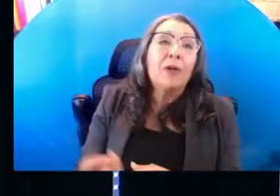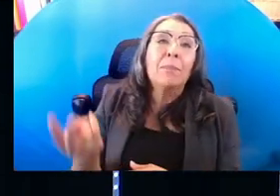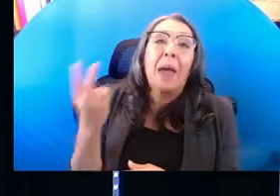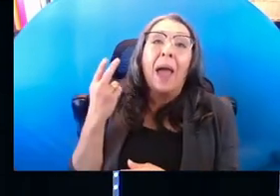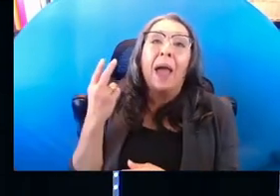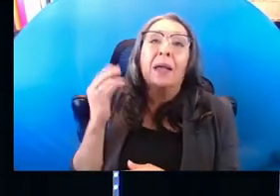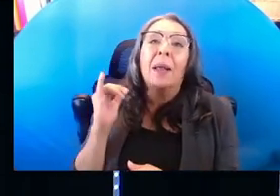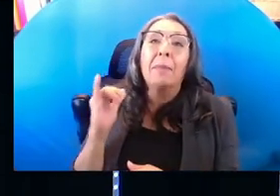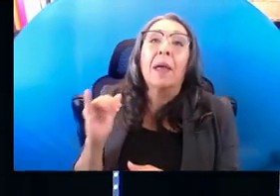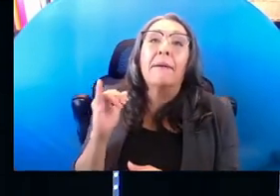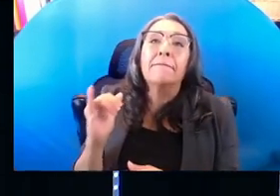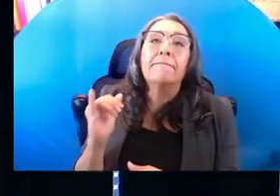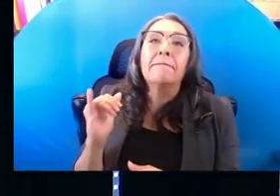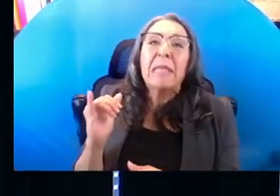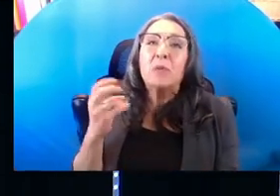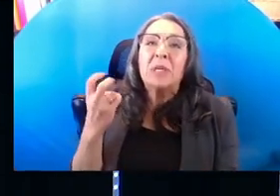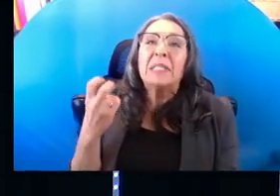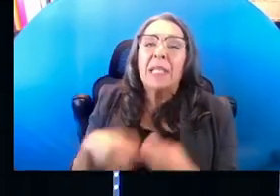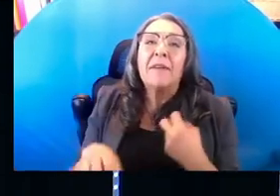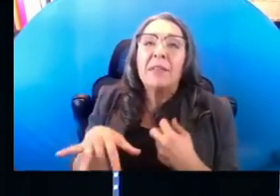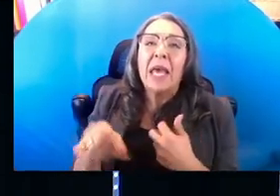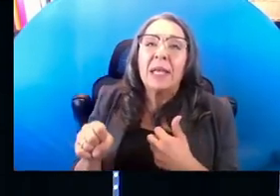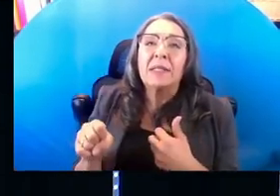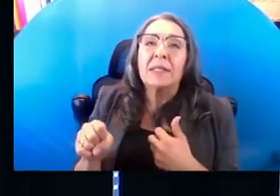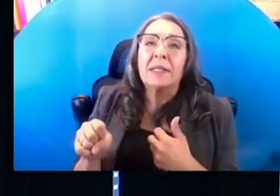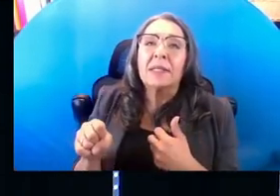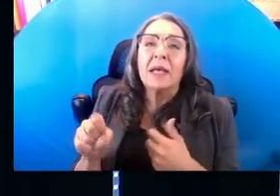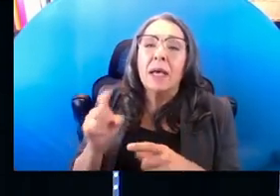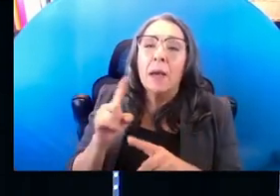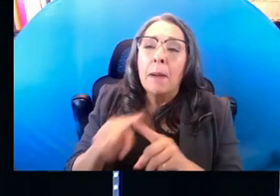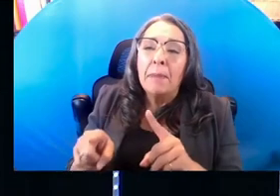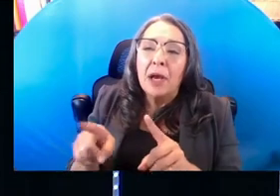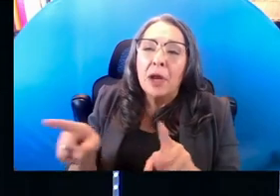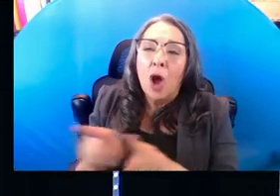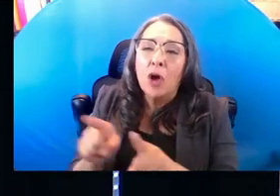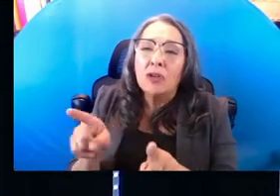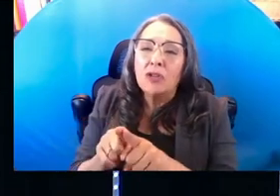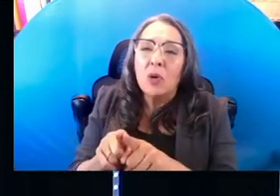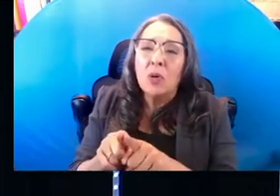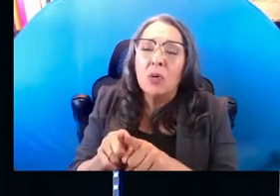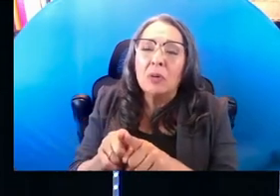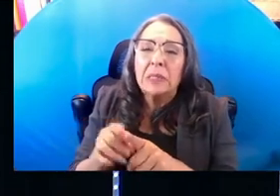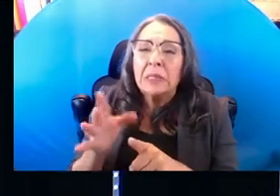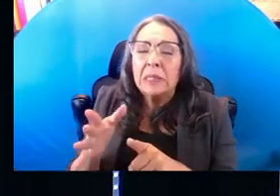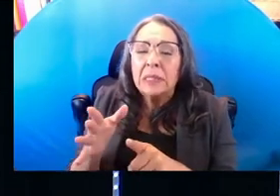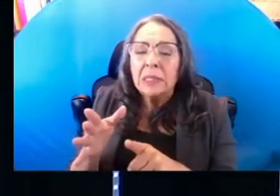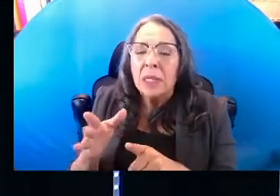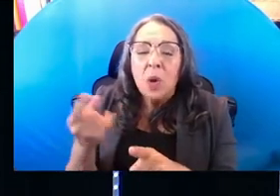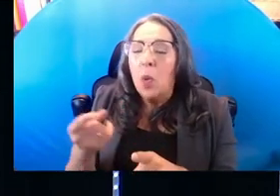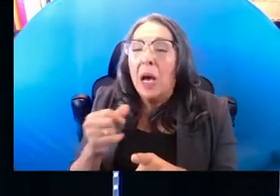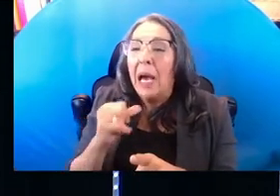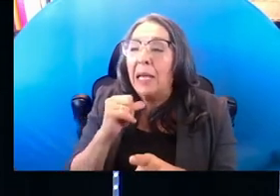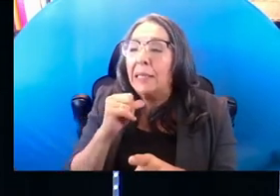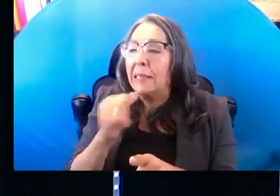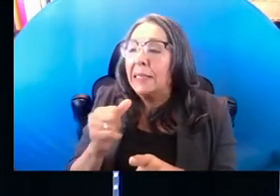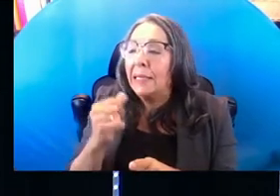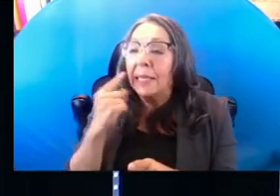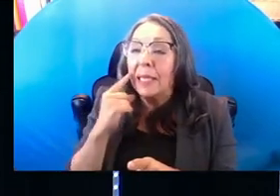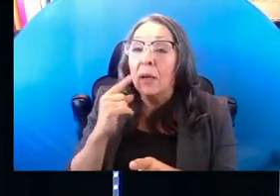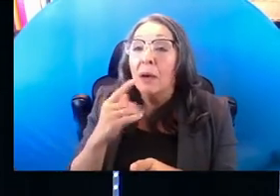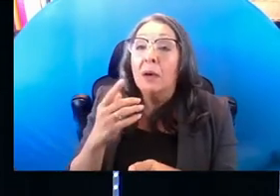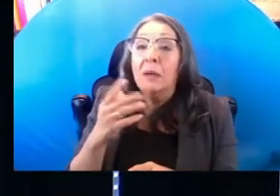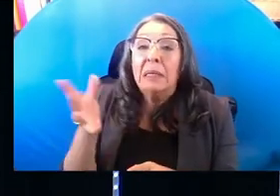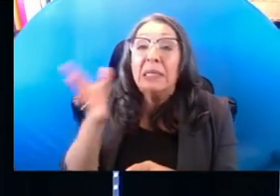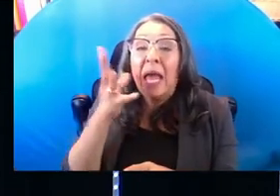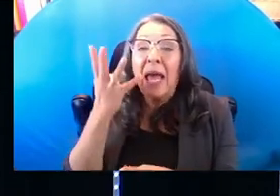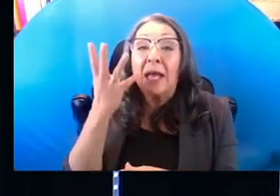because I didn't just see it as hard. What I saw instead, I didn't just see it as my dad was gone. I didn't just see it as like that was